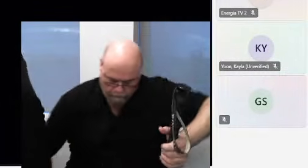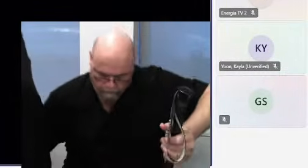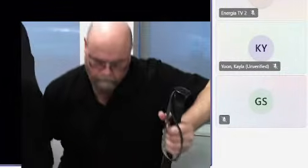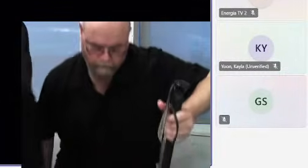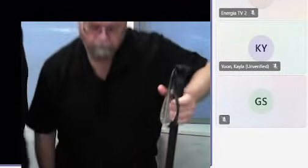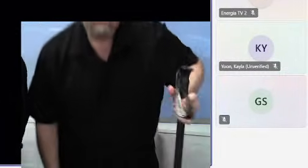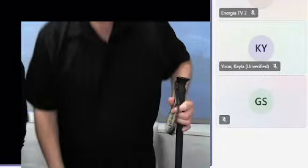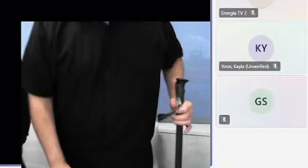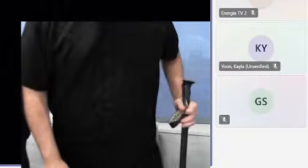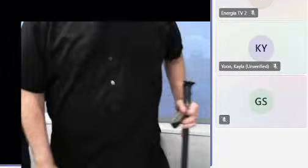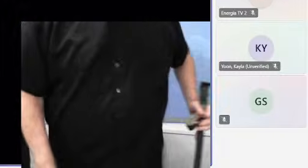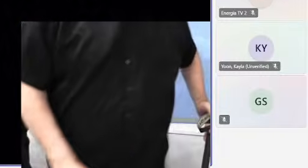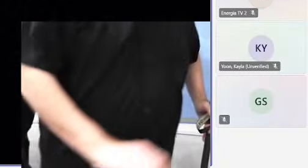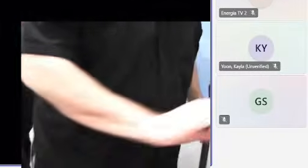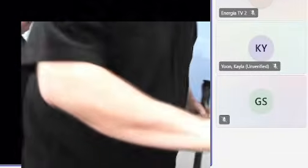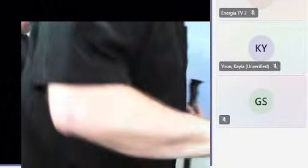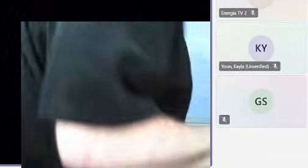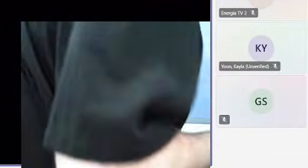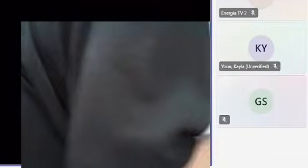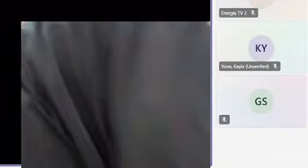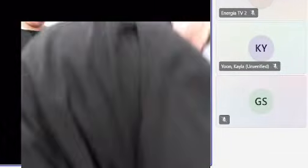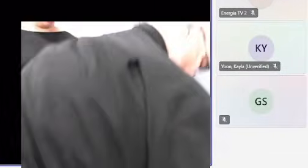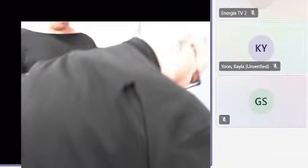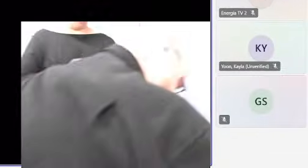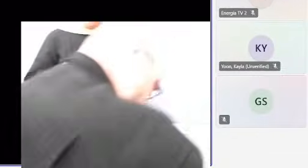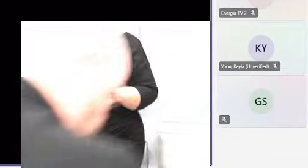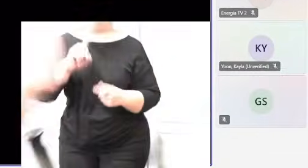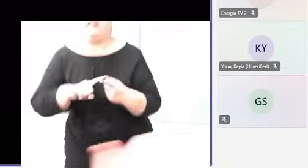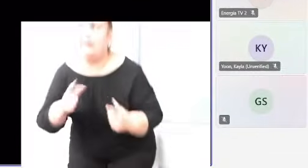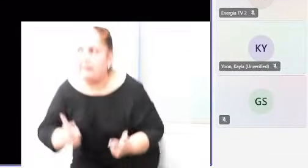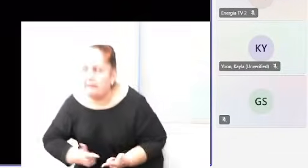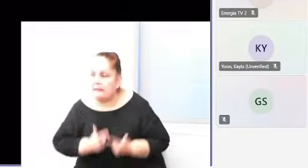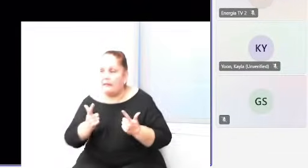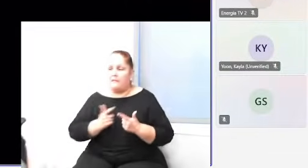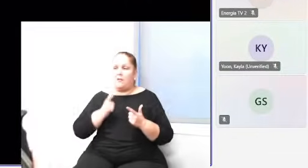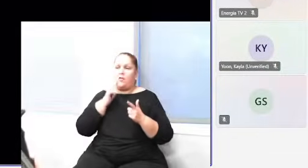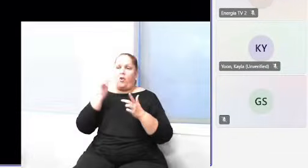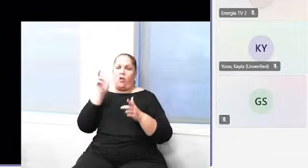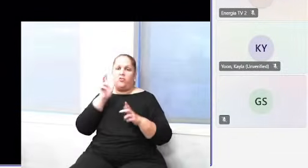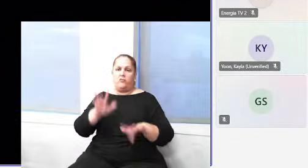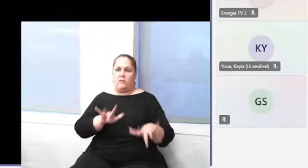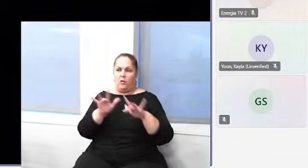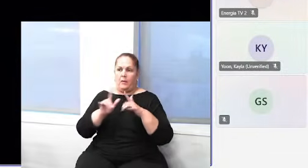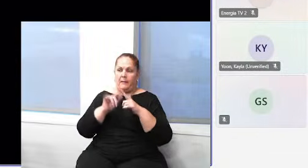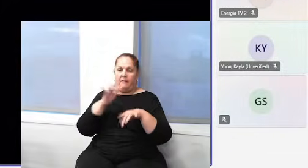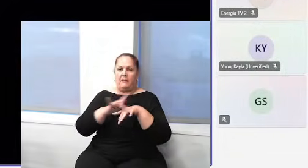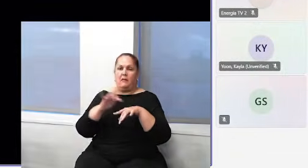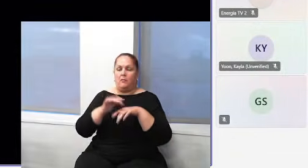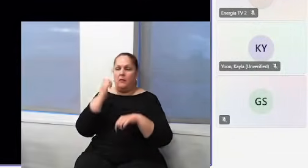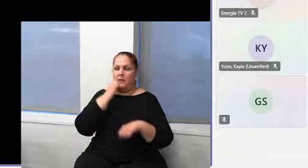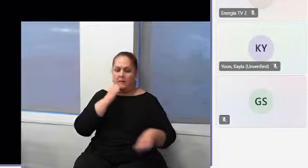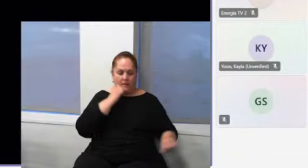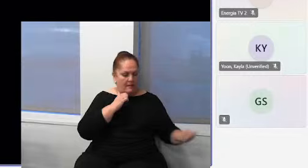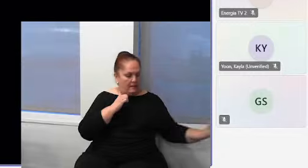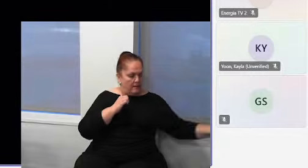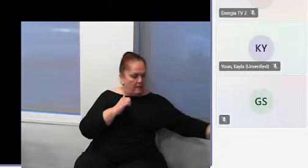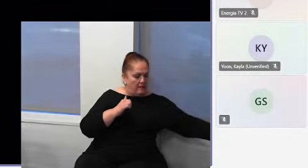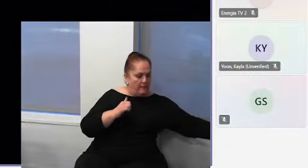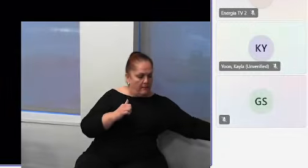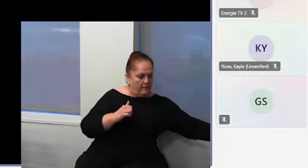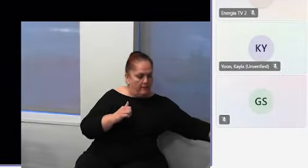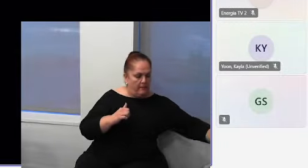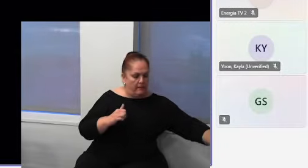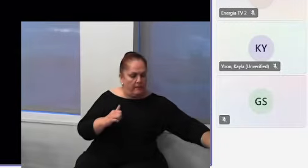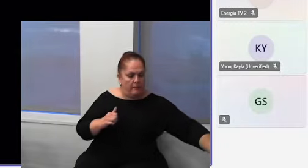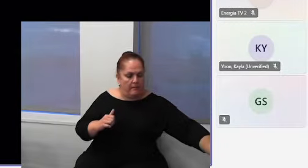I had a question from somebody about making sure that the live audio recording is made available by the Energy Bureau on a daily basis. I have to talk to